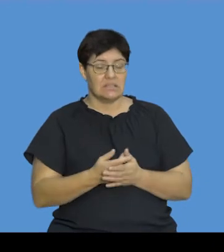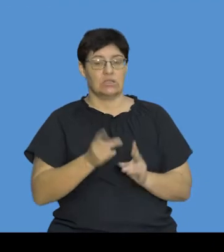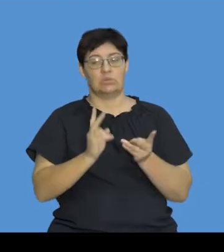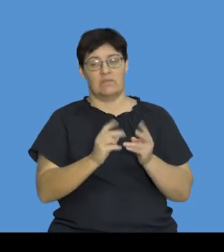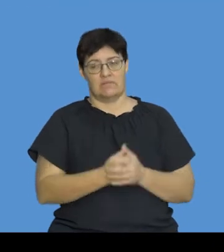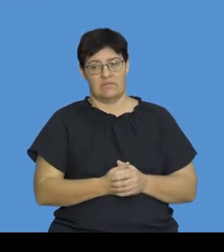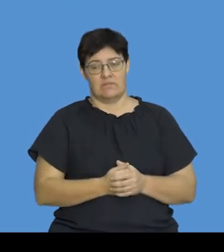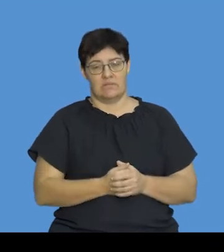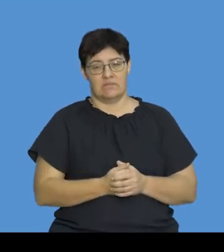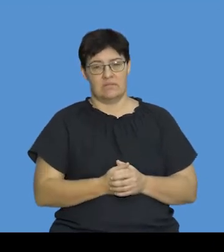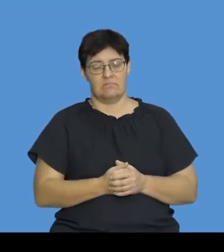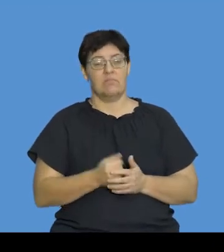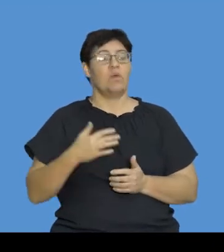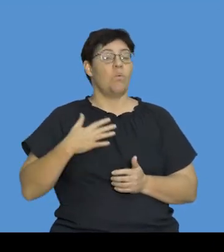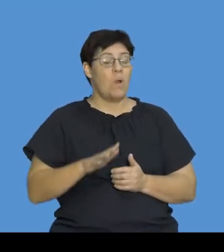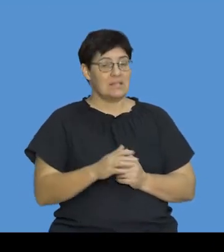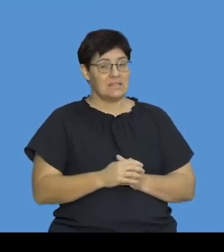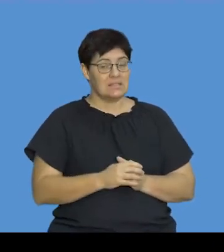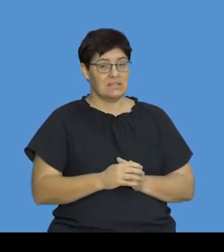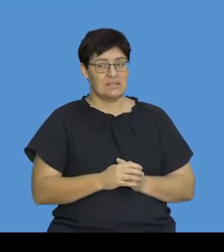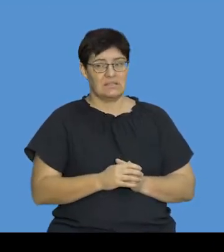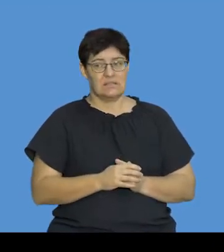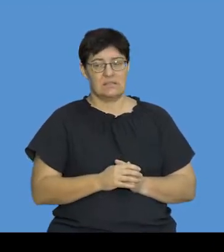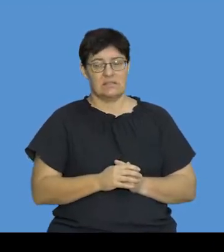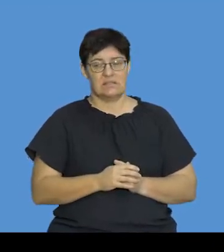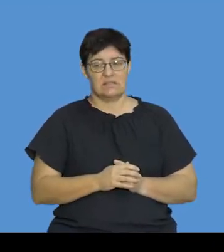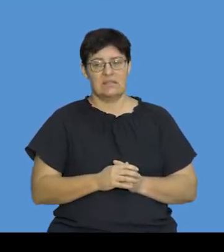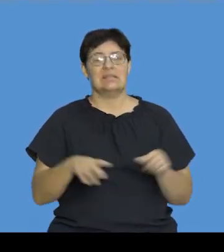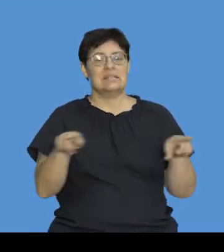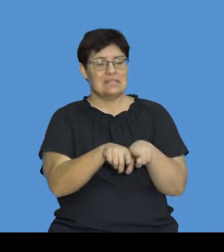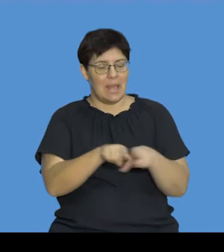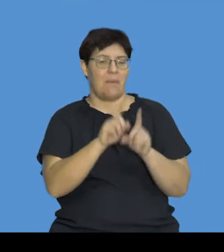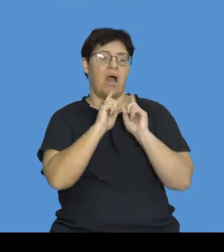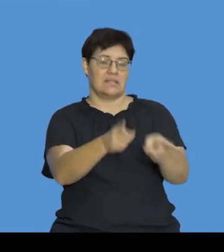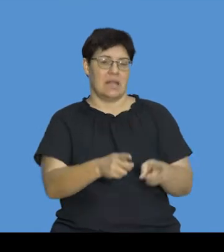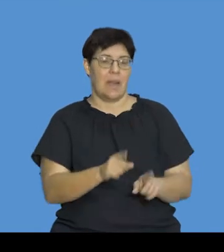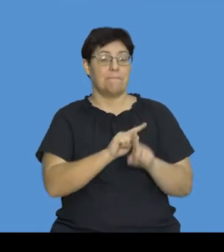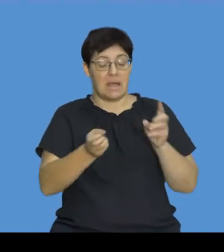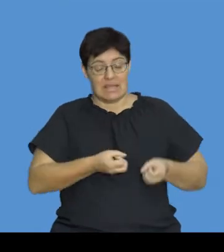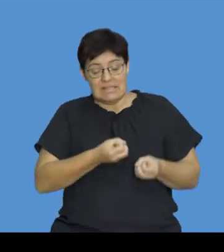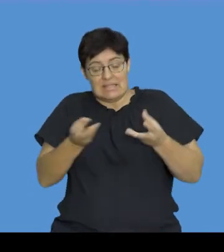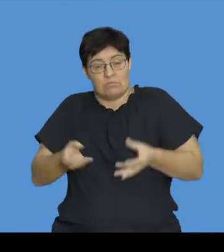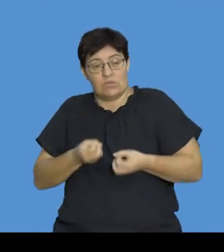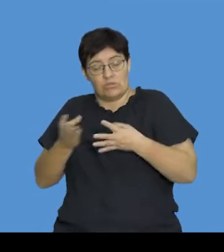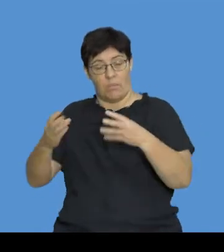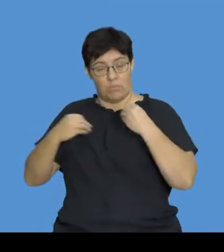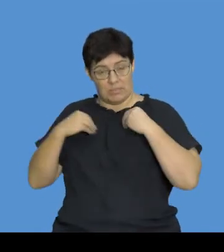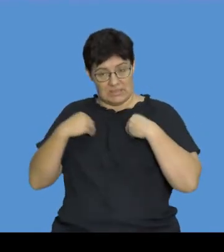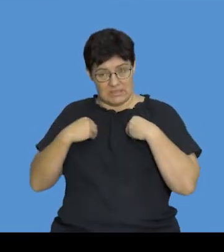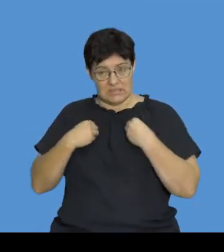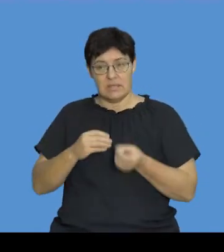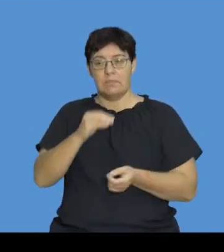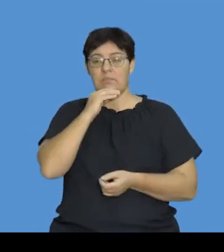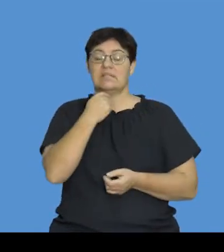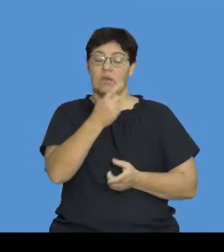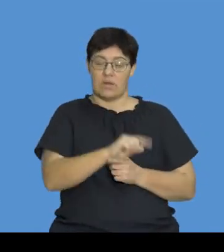12. But if I want to use, I want to get the same answer but now using the distributive property, it means